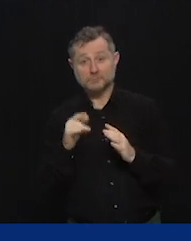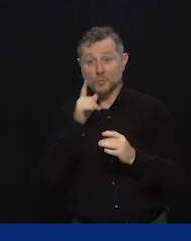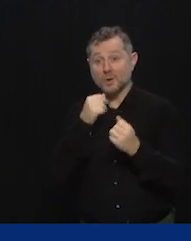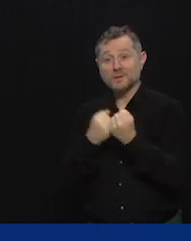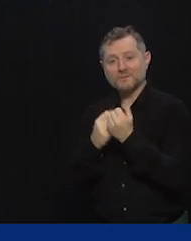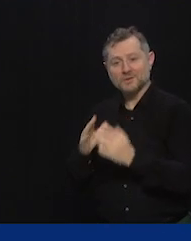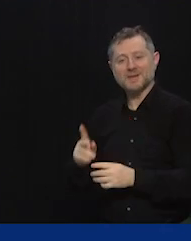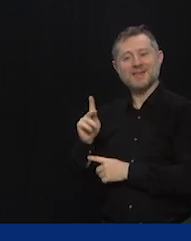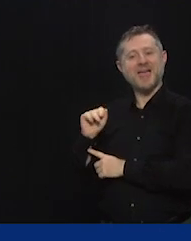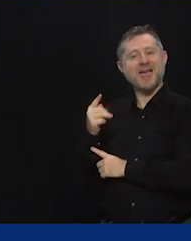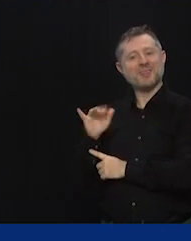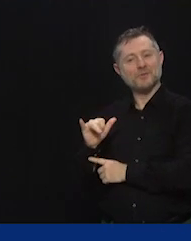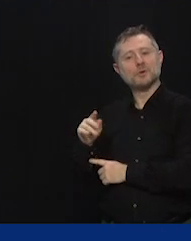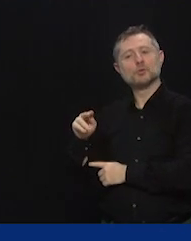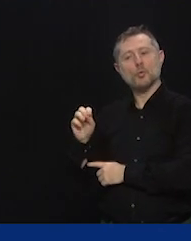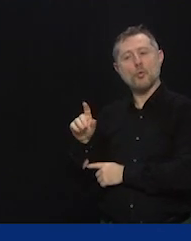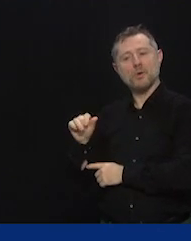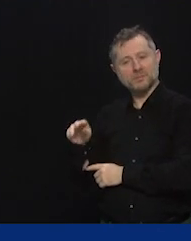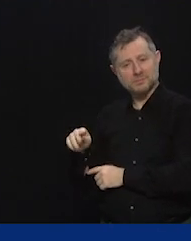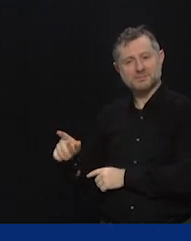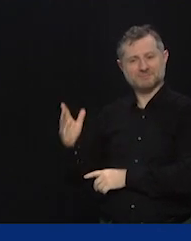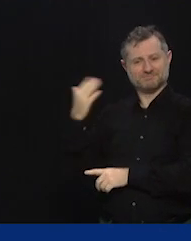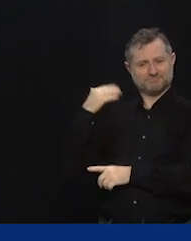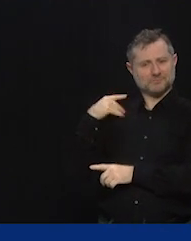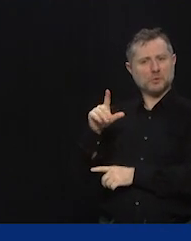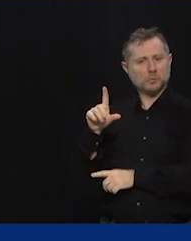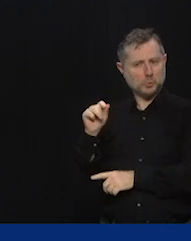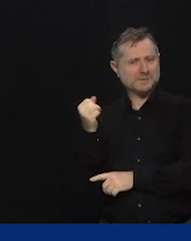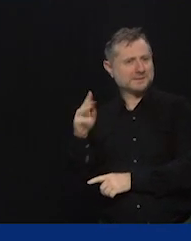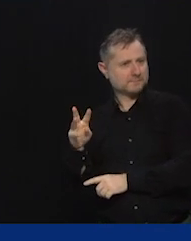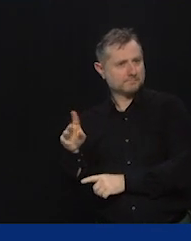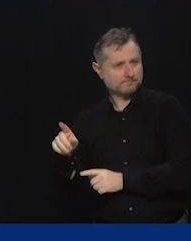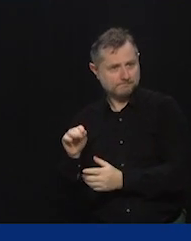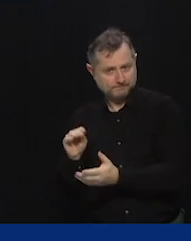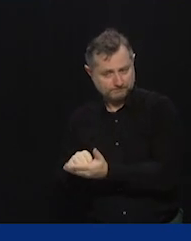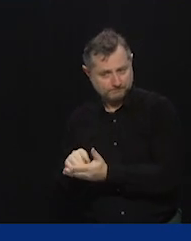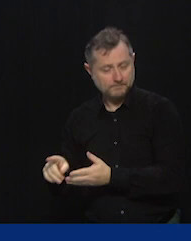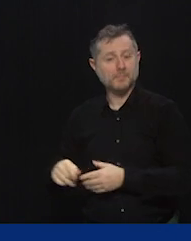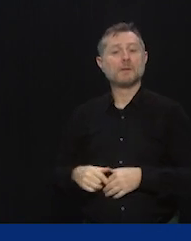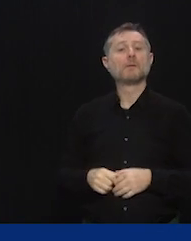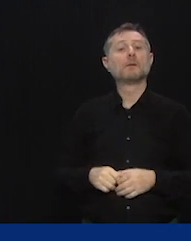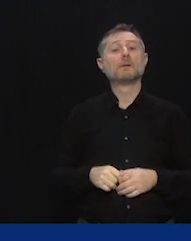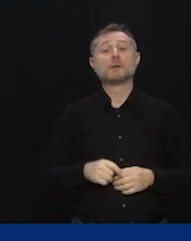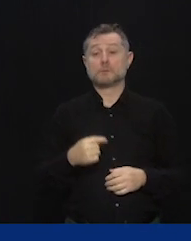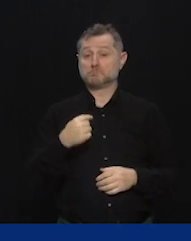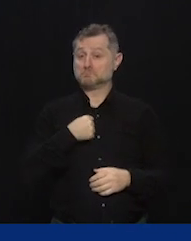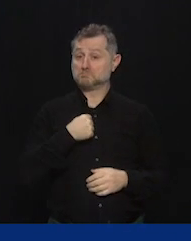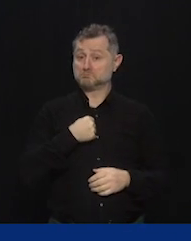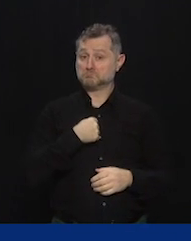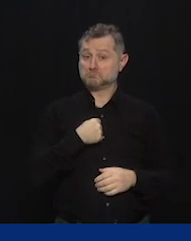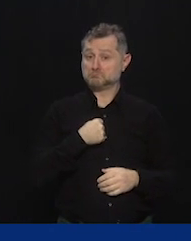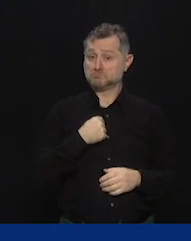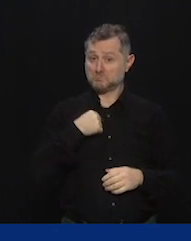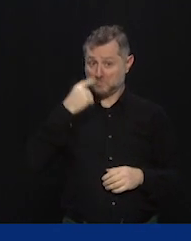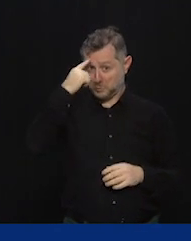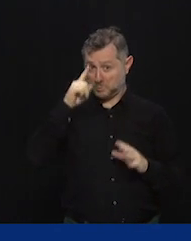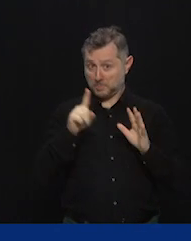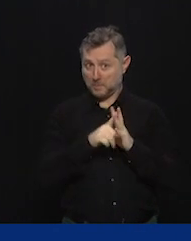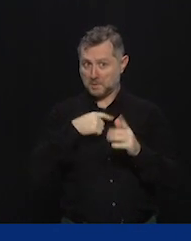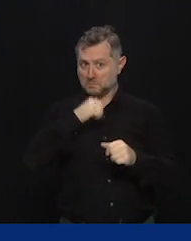2016. And I never really thought about the issue of siblings. And I have to say